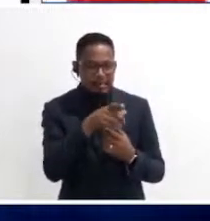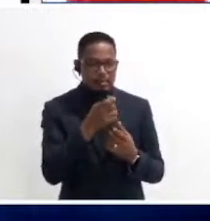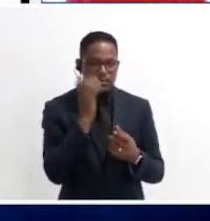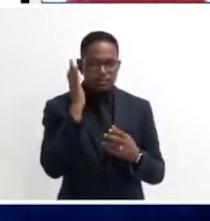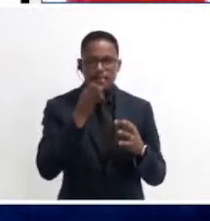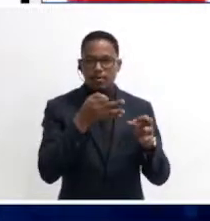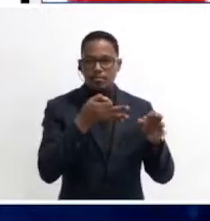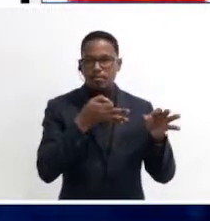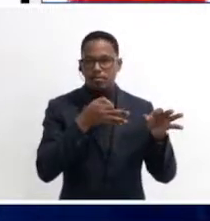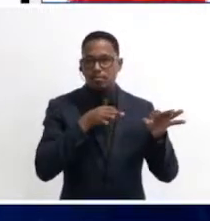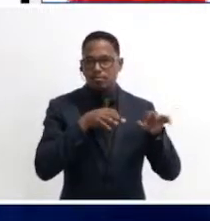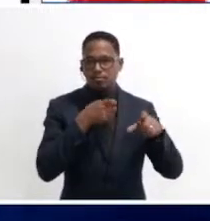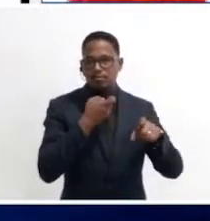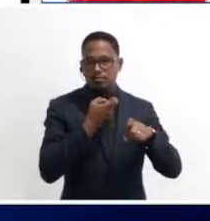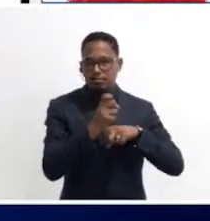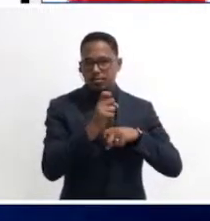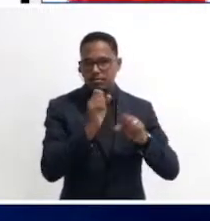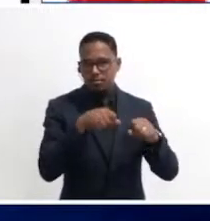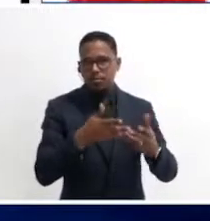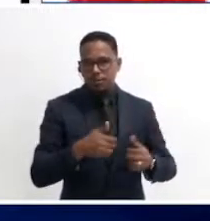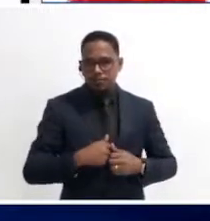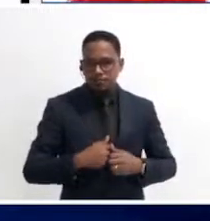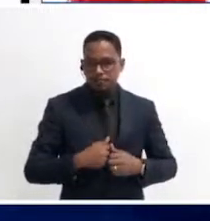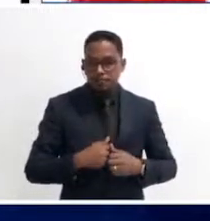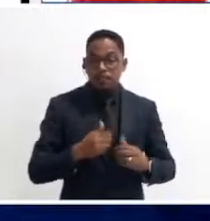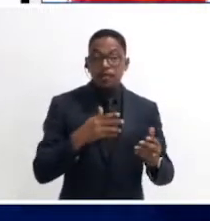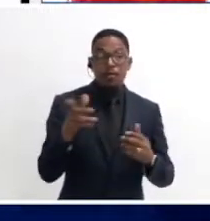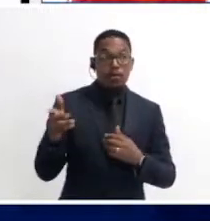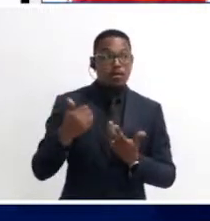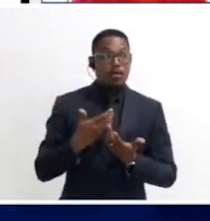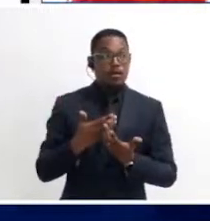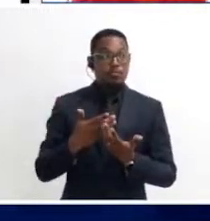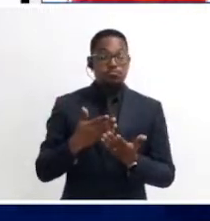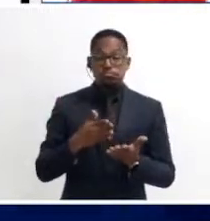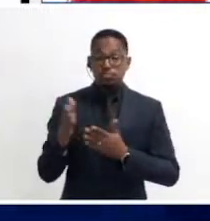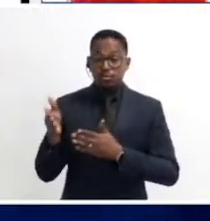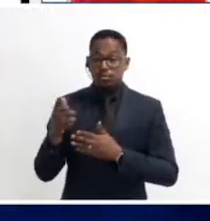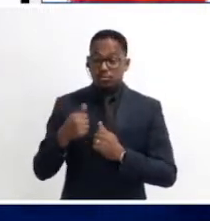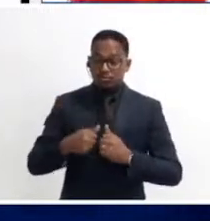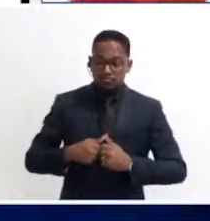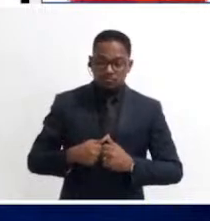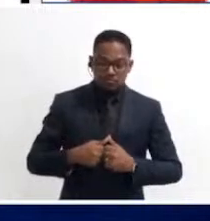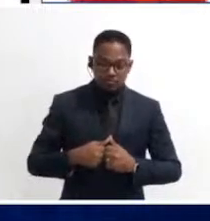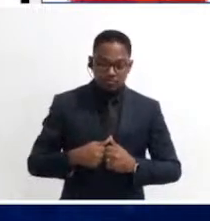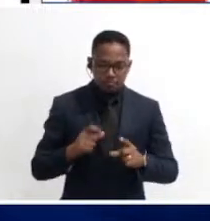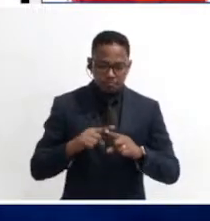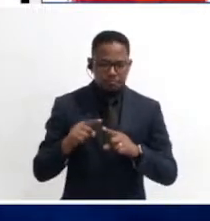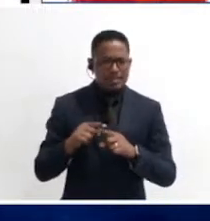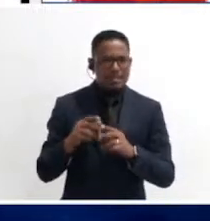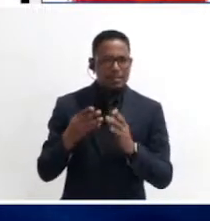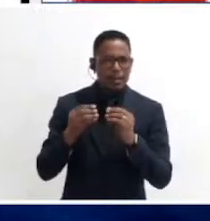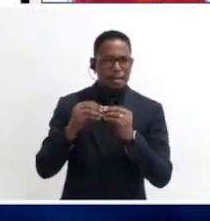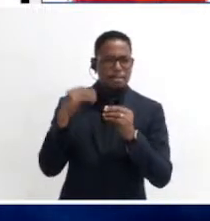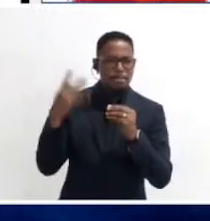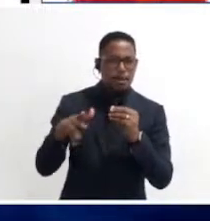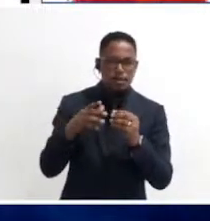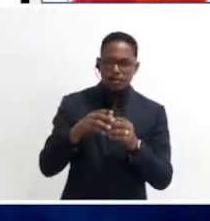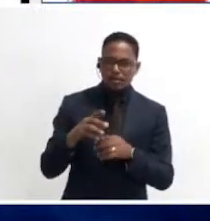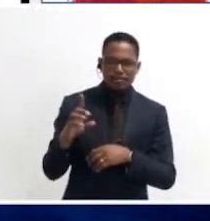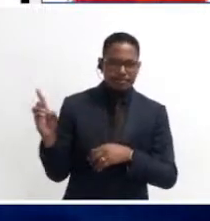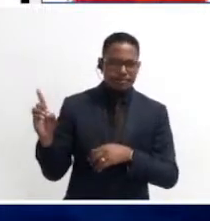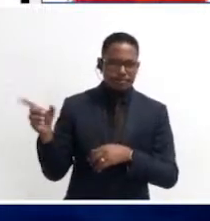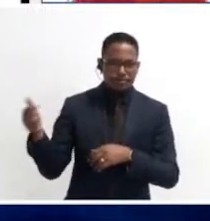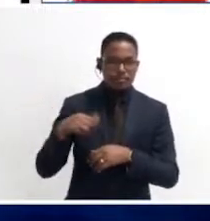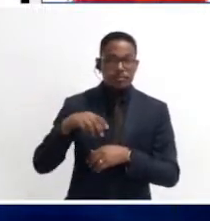street is very narrow, and the edge quality is very high, but it's a little bit more expensive process.